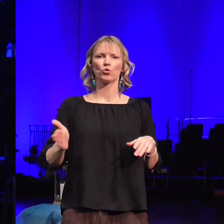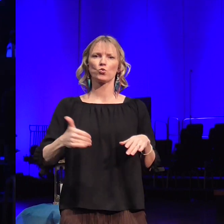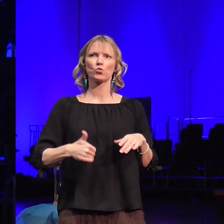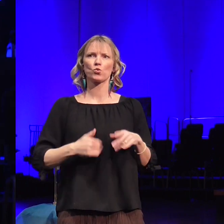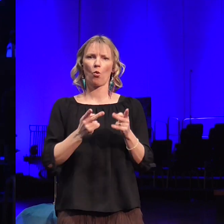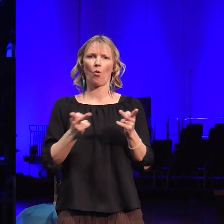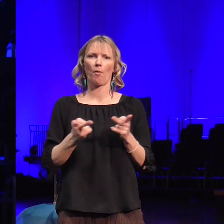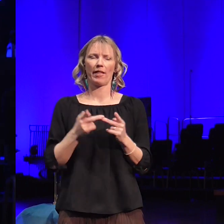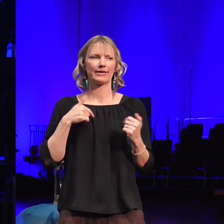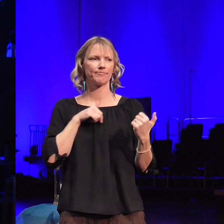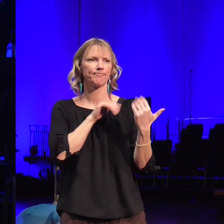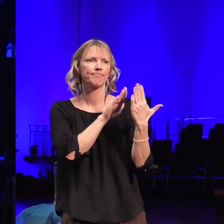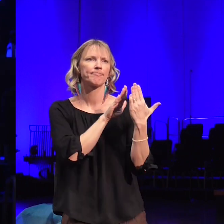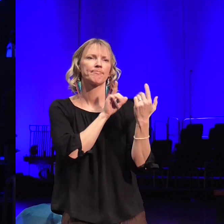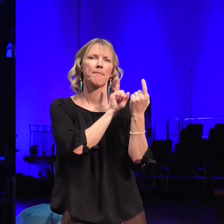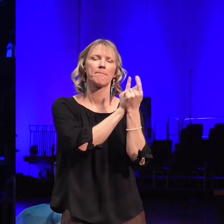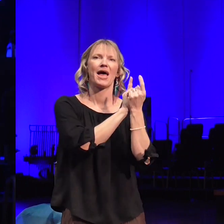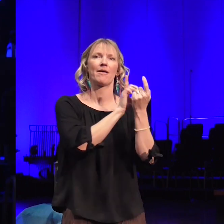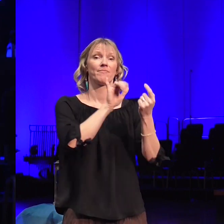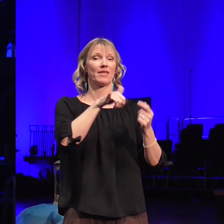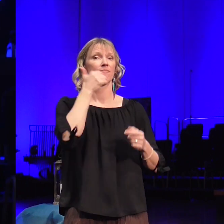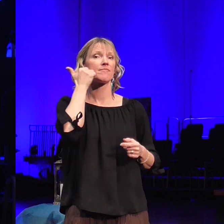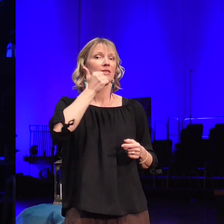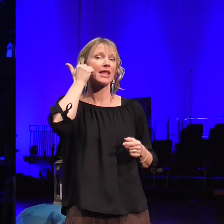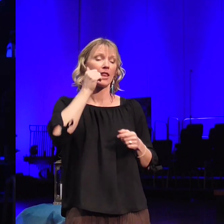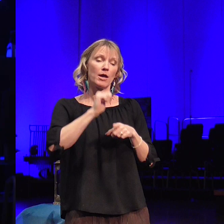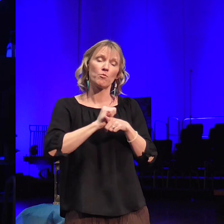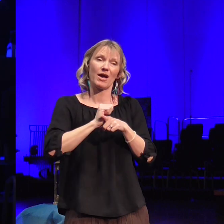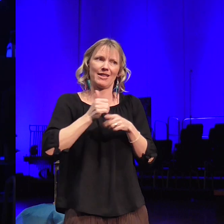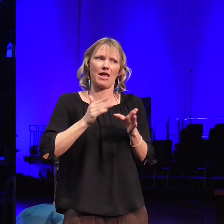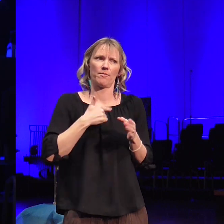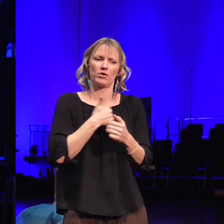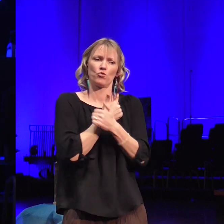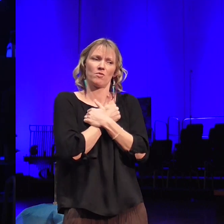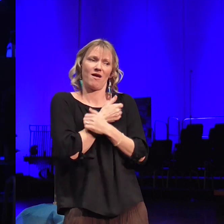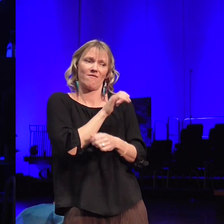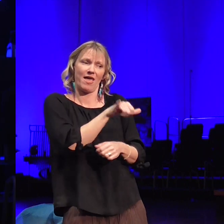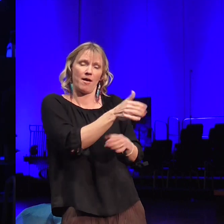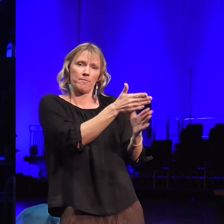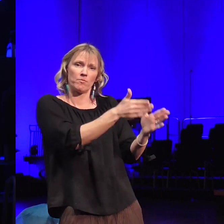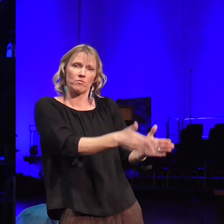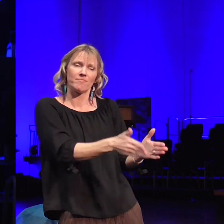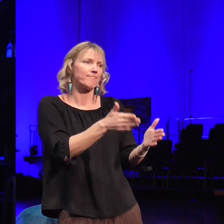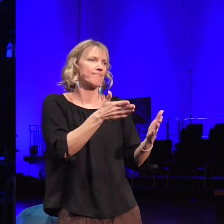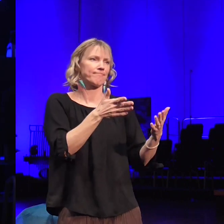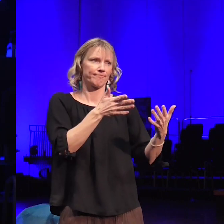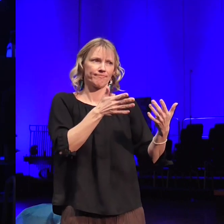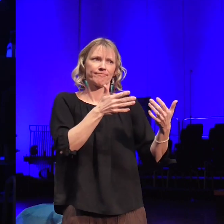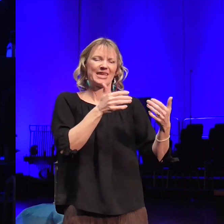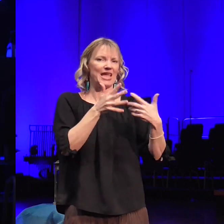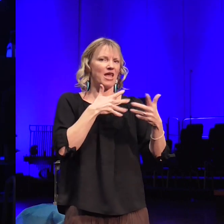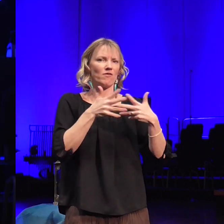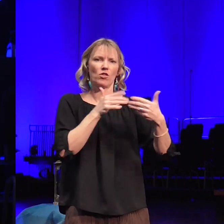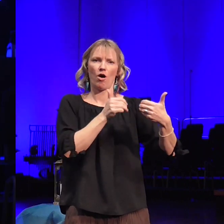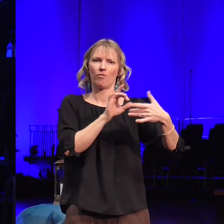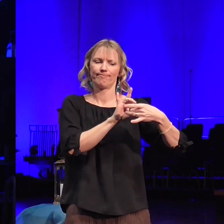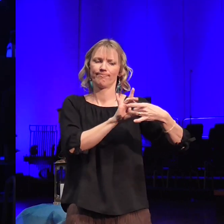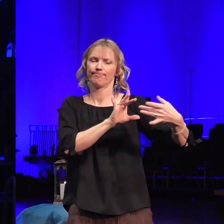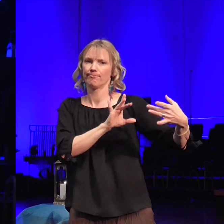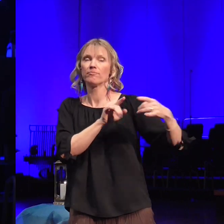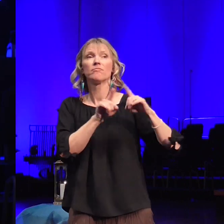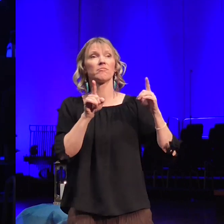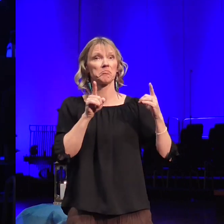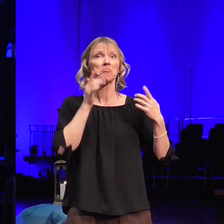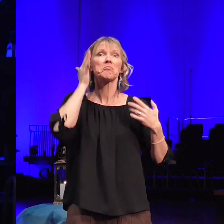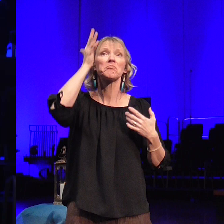light, surround them. And it was a daily practice that allowed me to love them, even beyond the seeming fractured of things. And ultimately, the